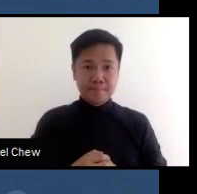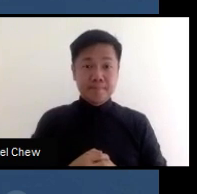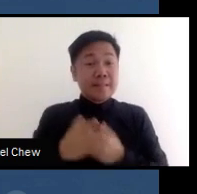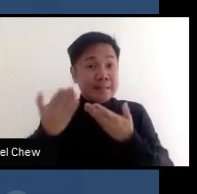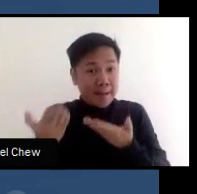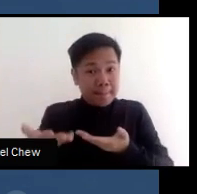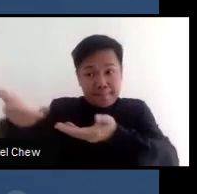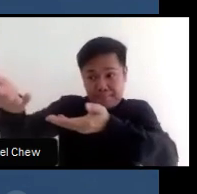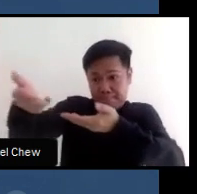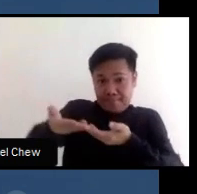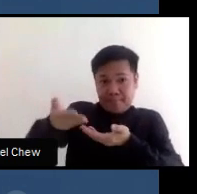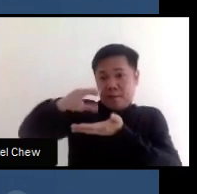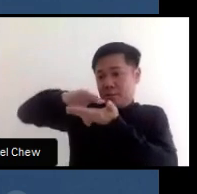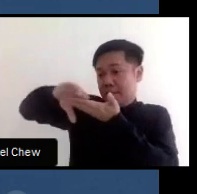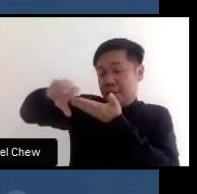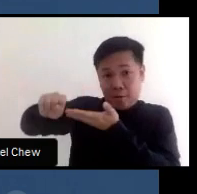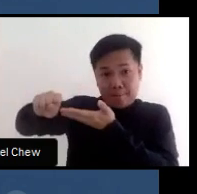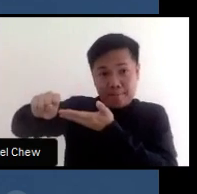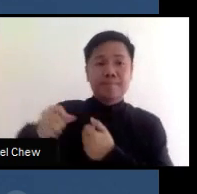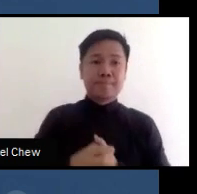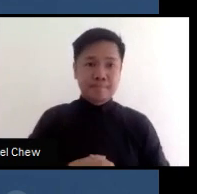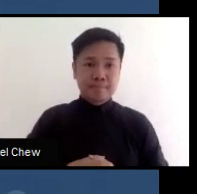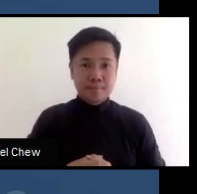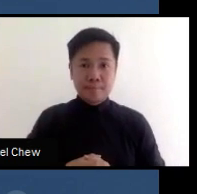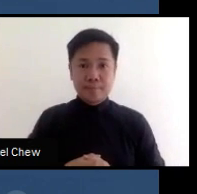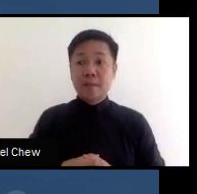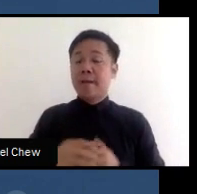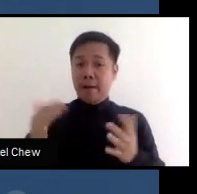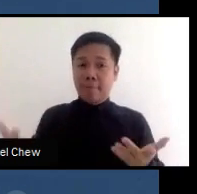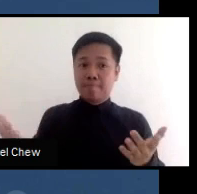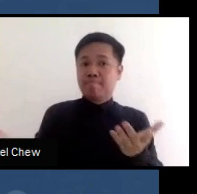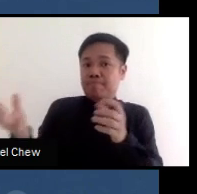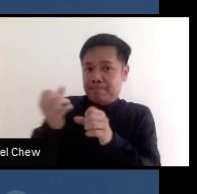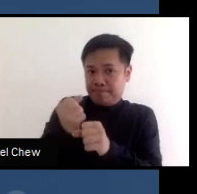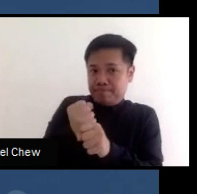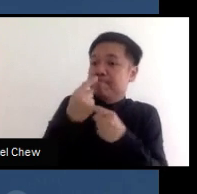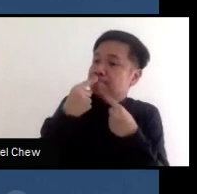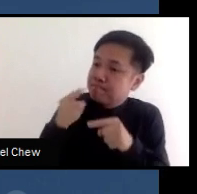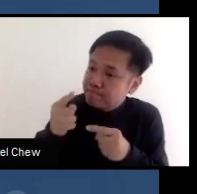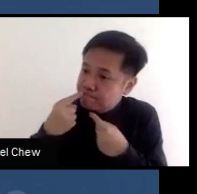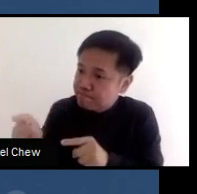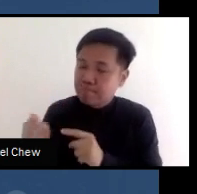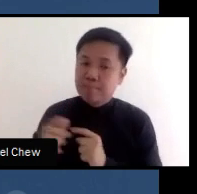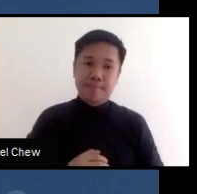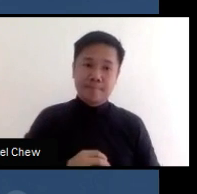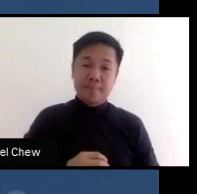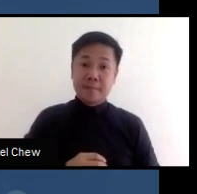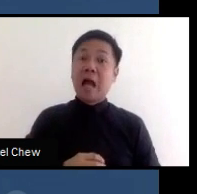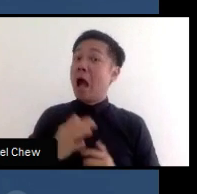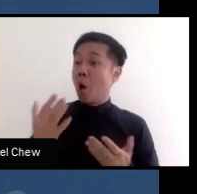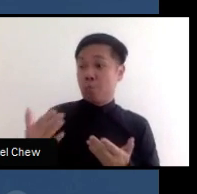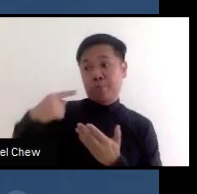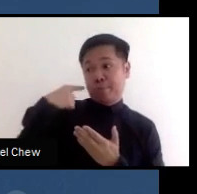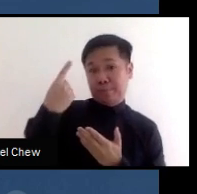the Secretariat to make a brief response with regard to preparation of